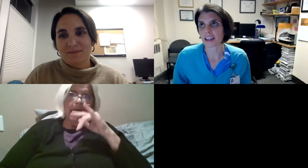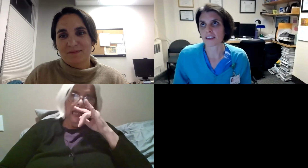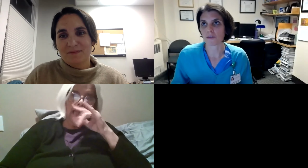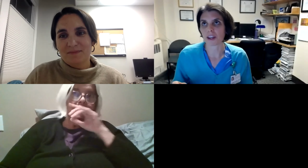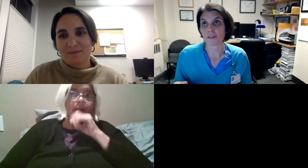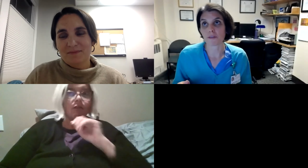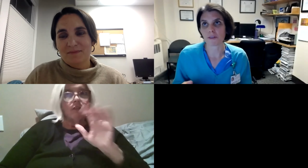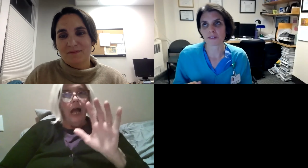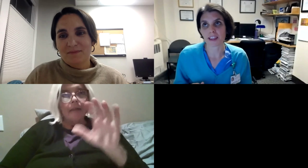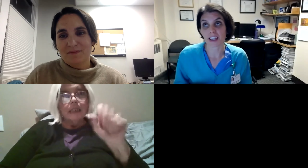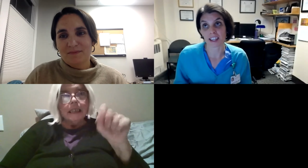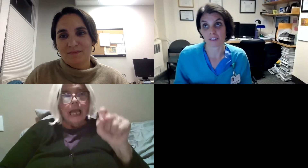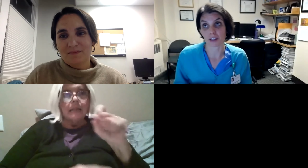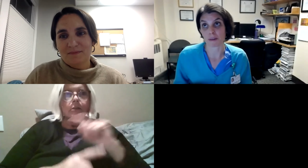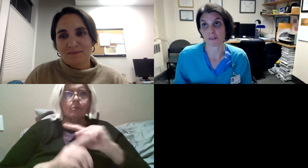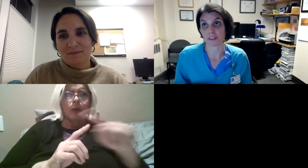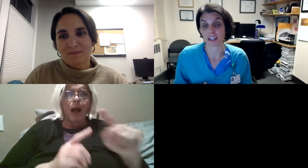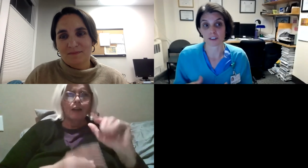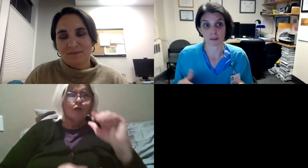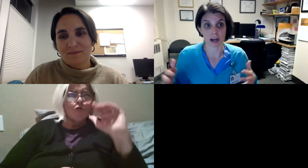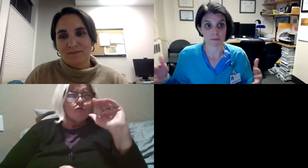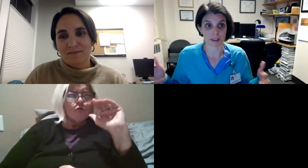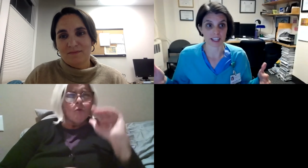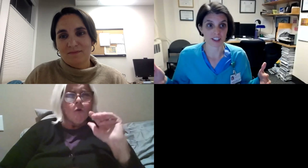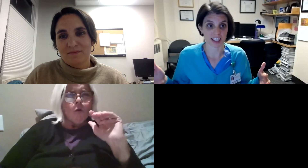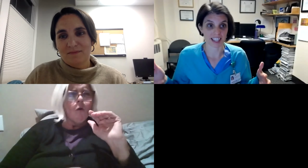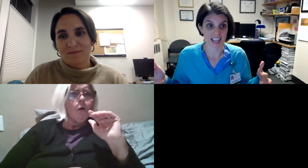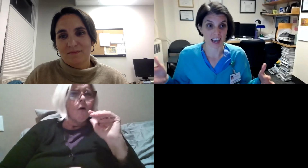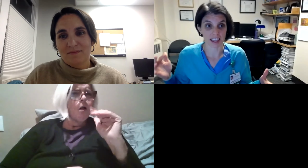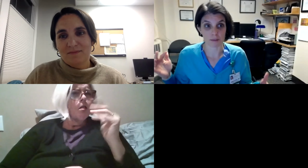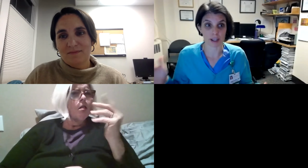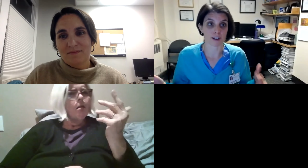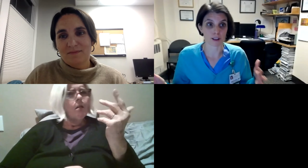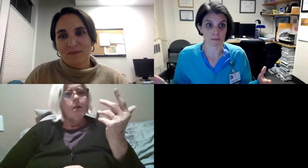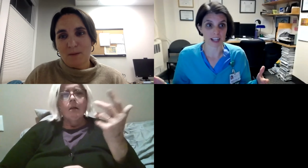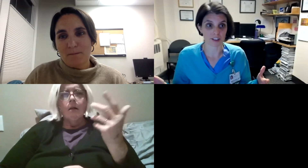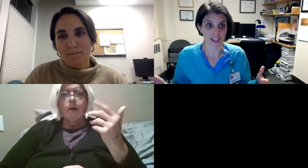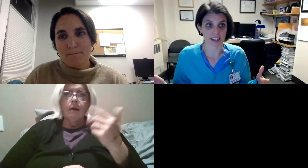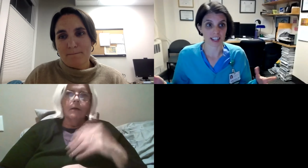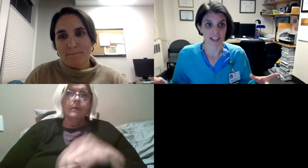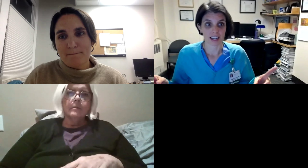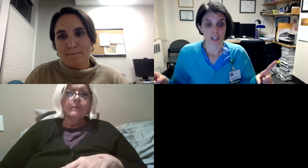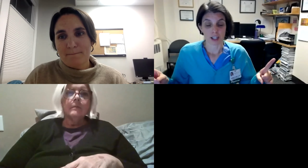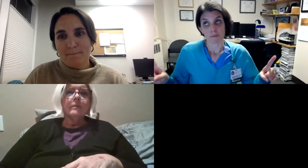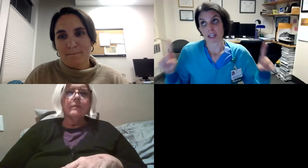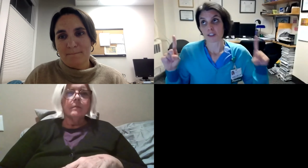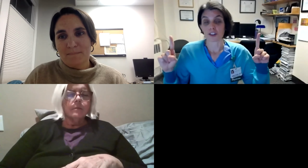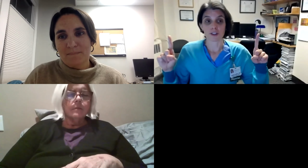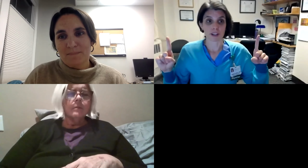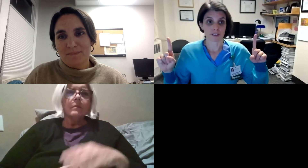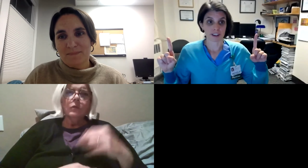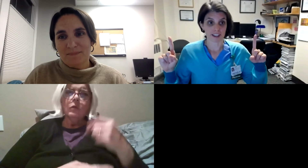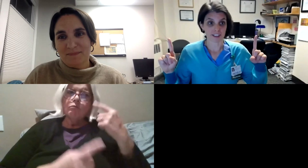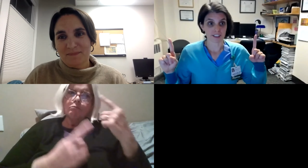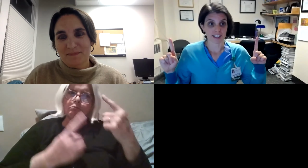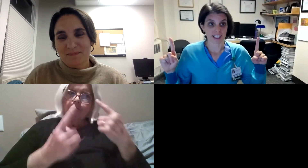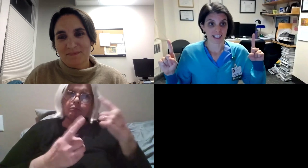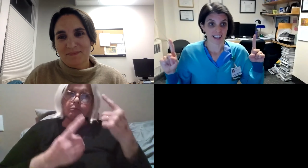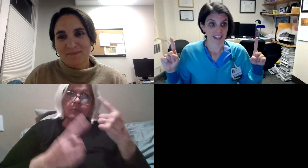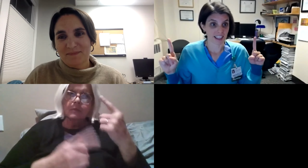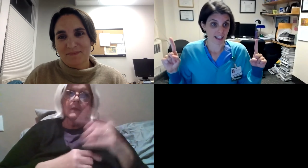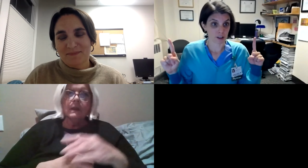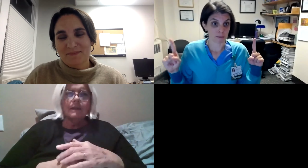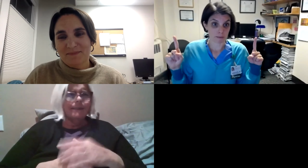I think when we think even about the adult population, I think we can all picture 2 different adults,